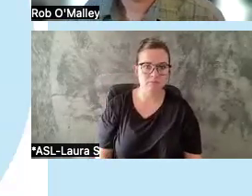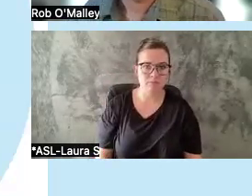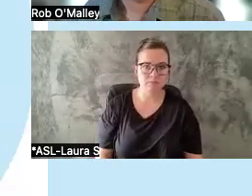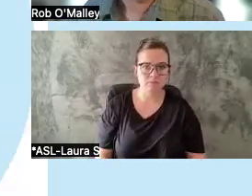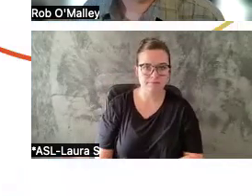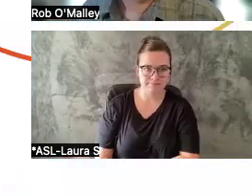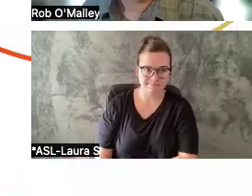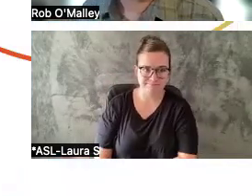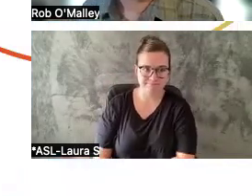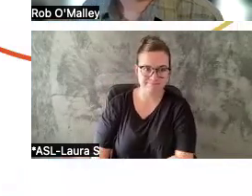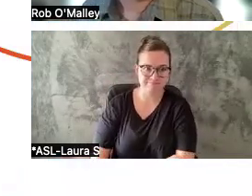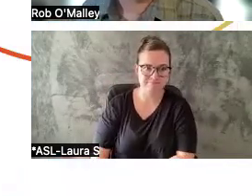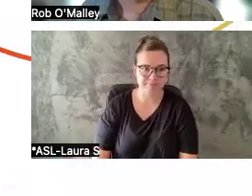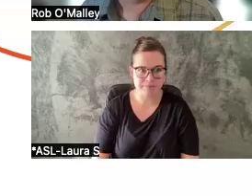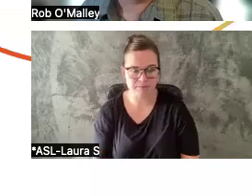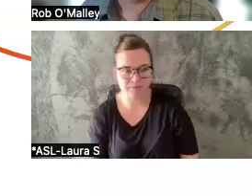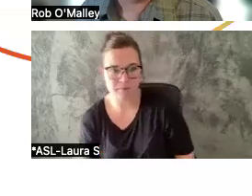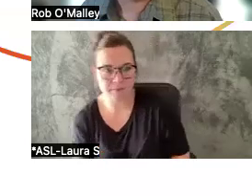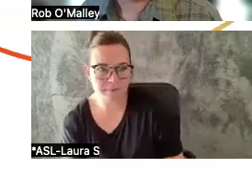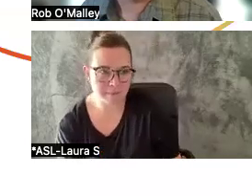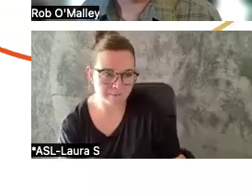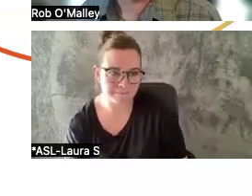Okay. All right. So,